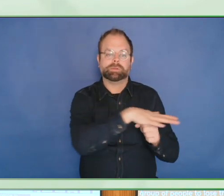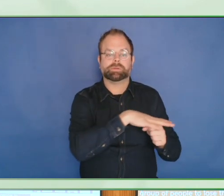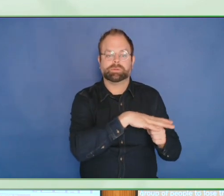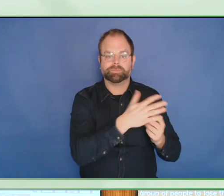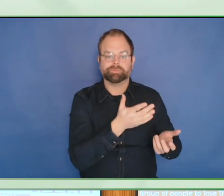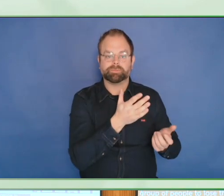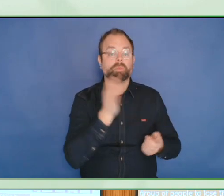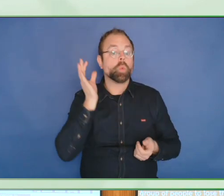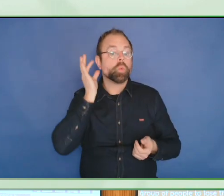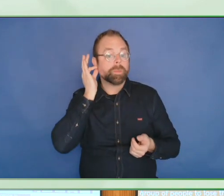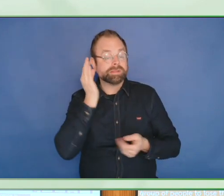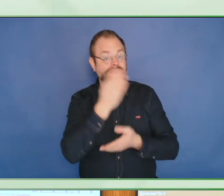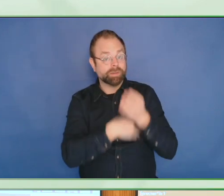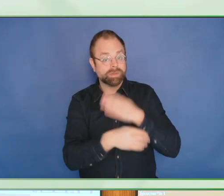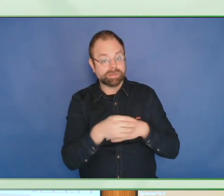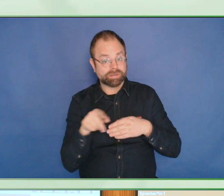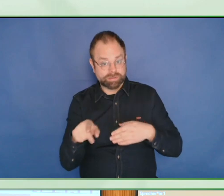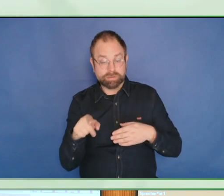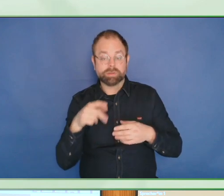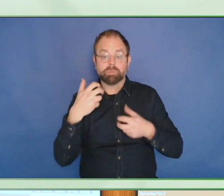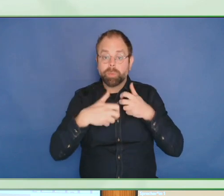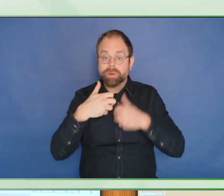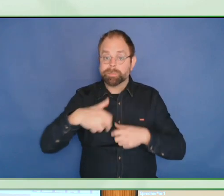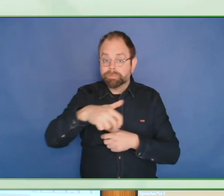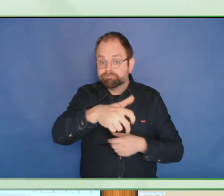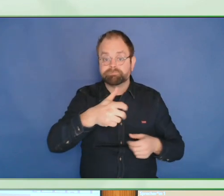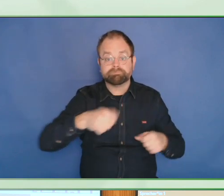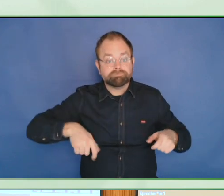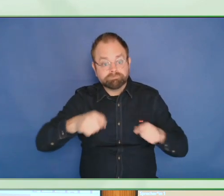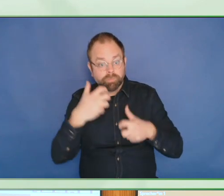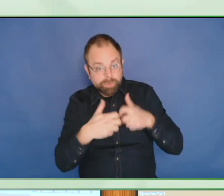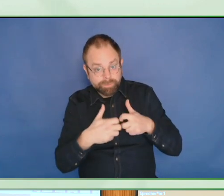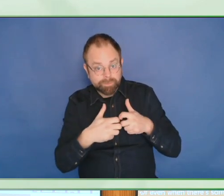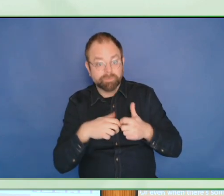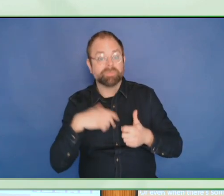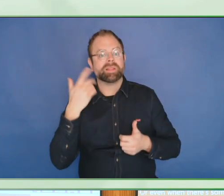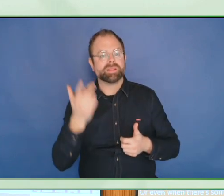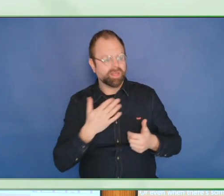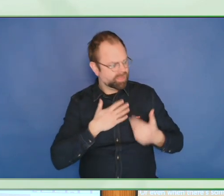women are asked to step down from their roles, making them dependent on a family member for their living.